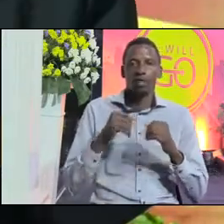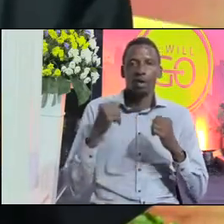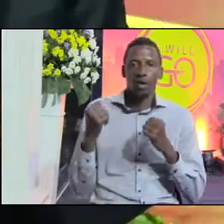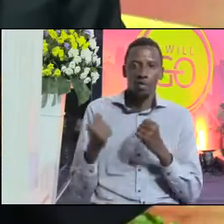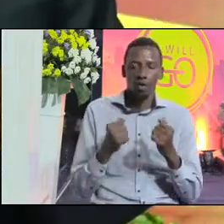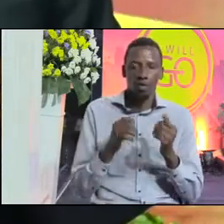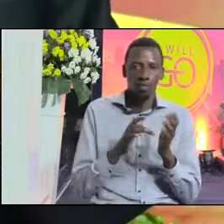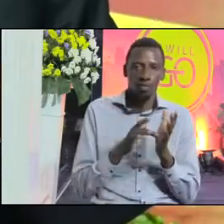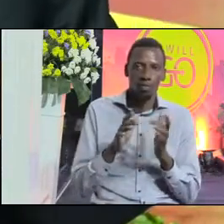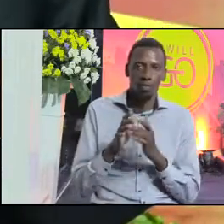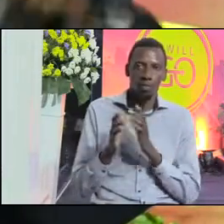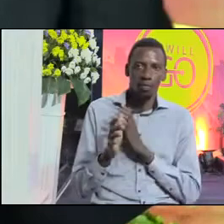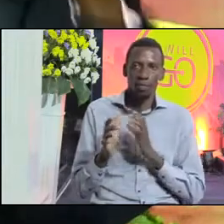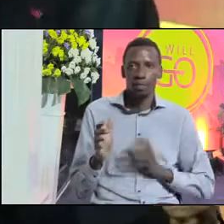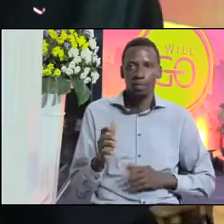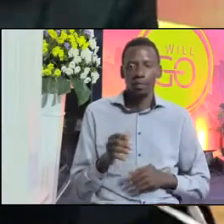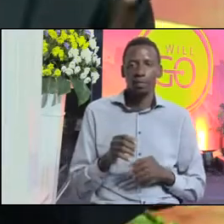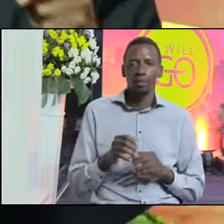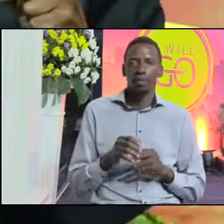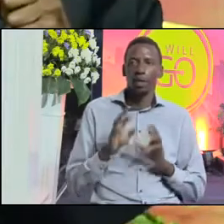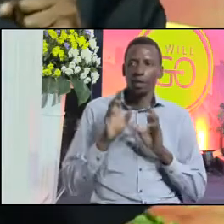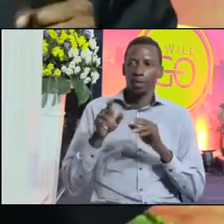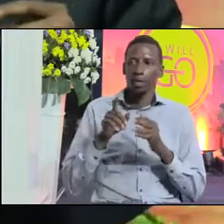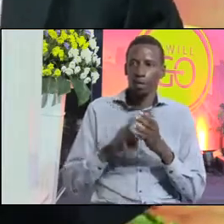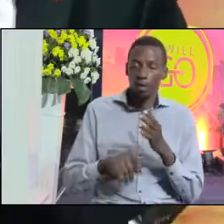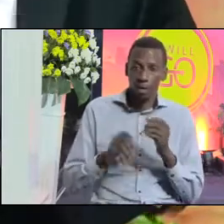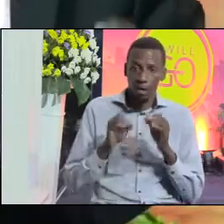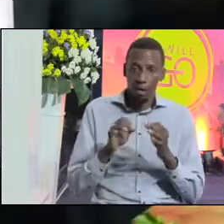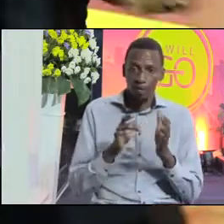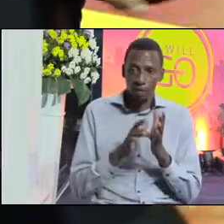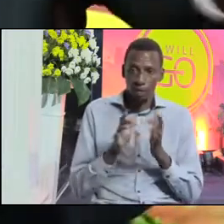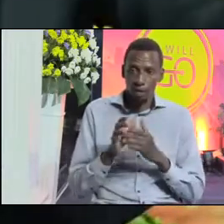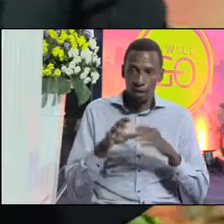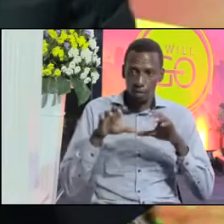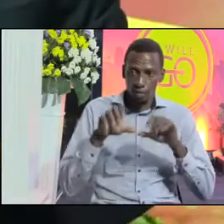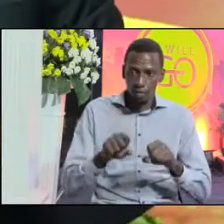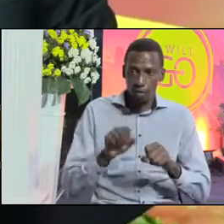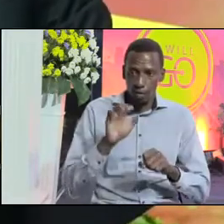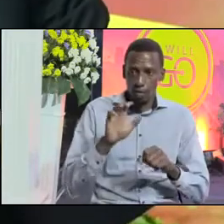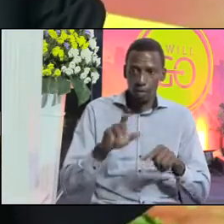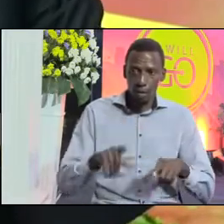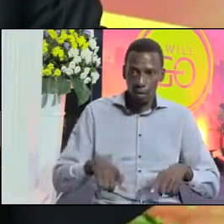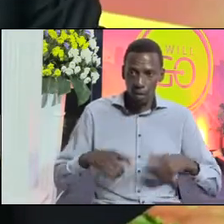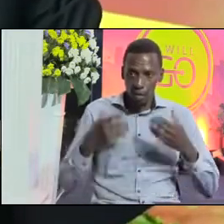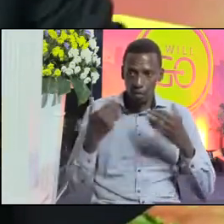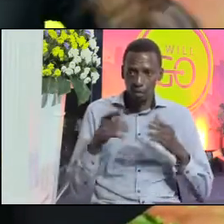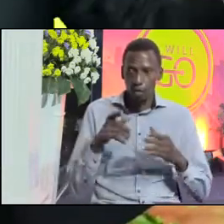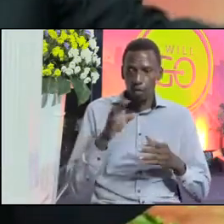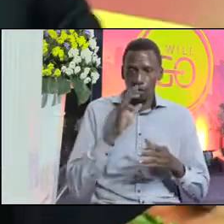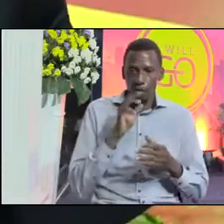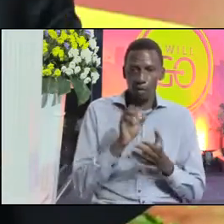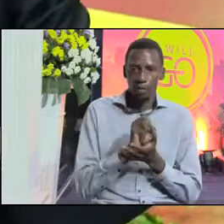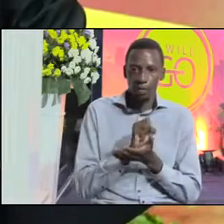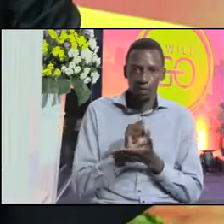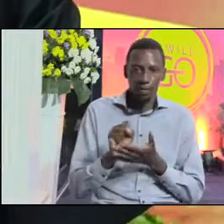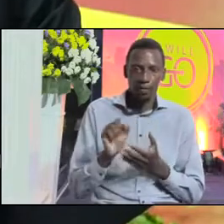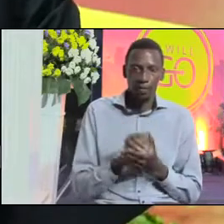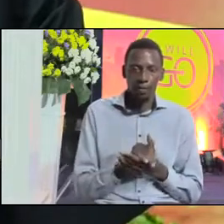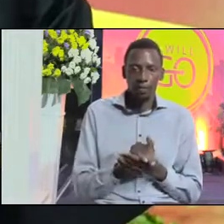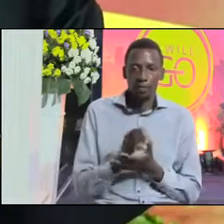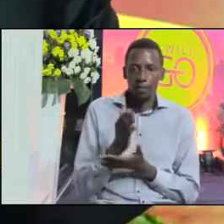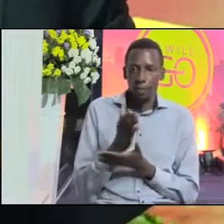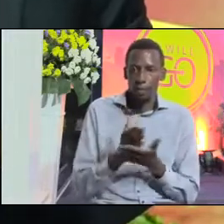The result is, if Jesus has claimed your life, you are a saint, a part of a holy